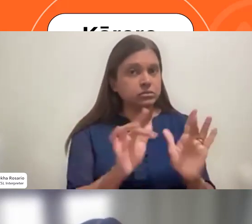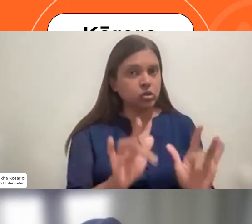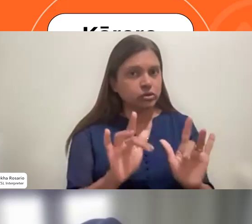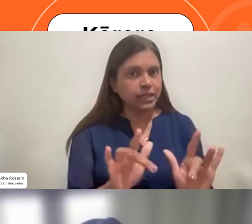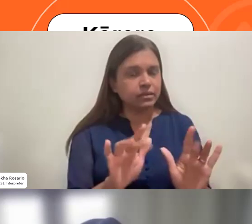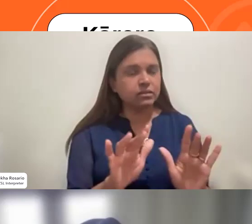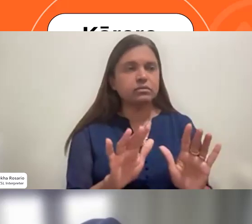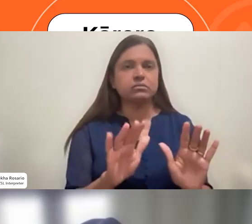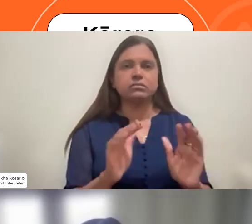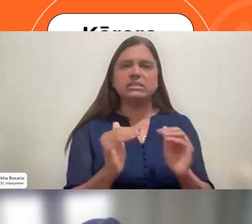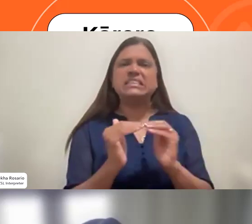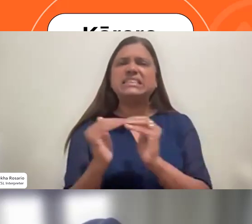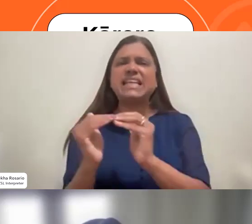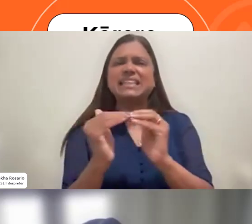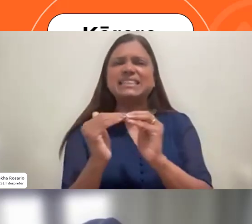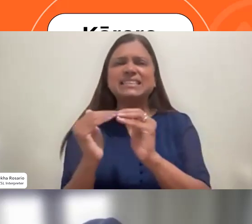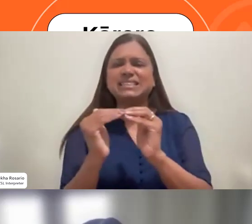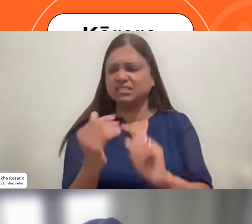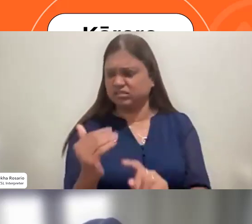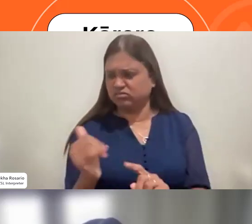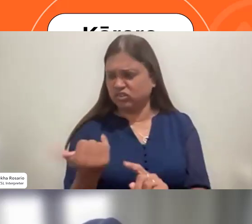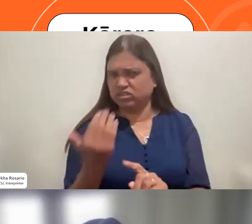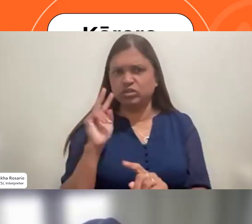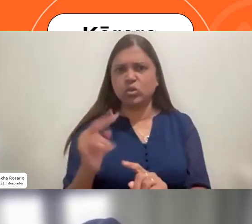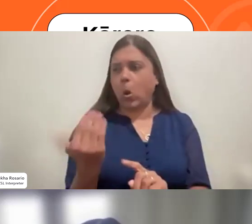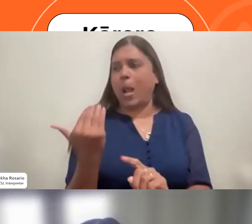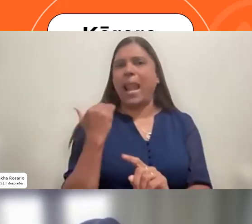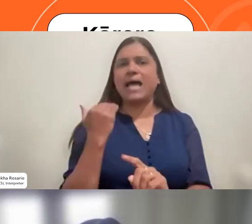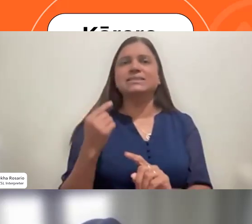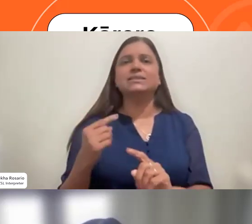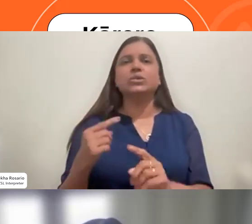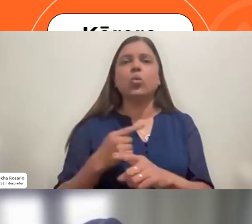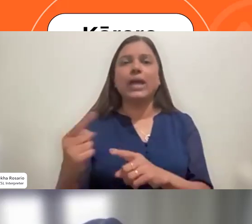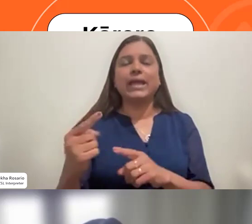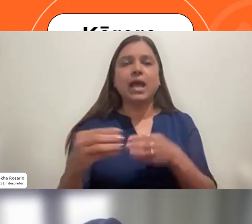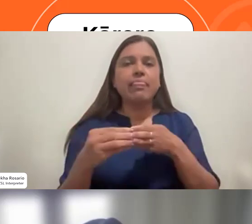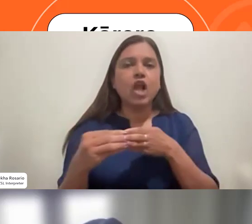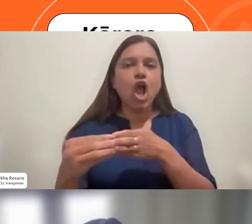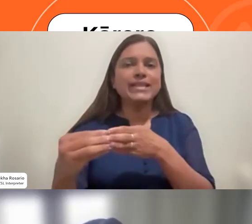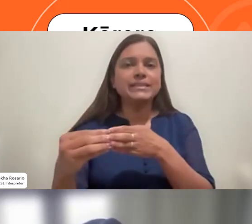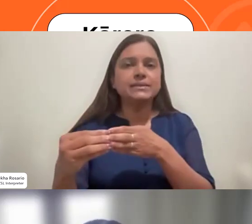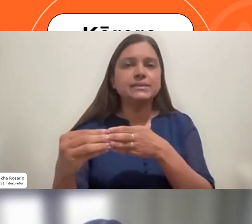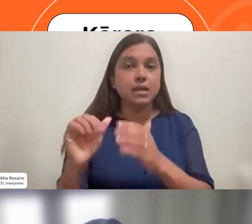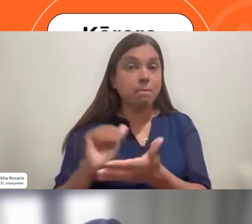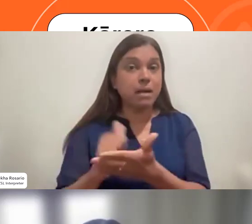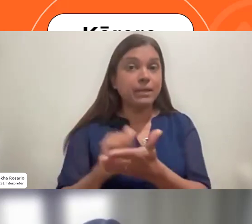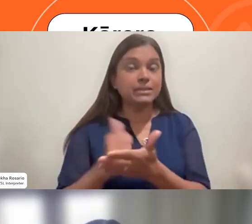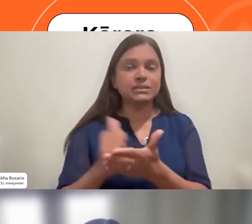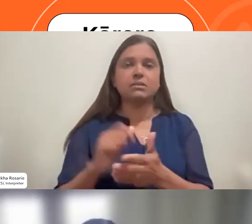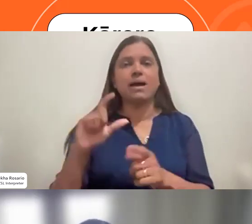It was only last week that some guidance was published by the Chief Digital